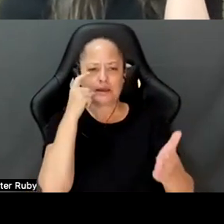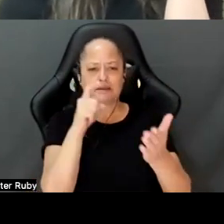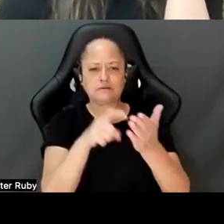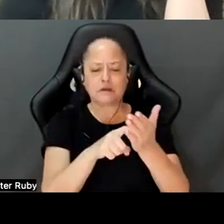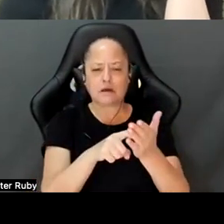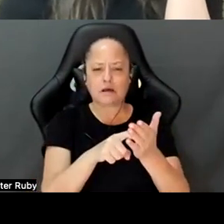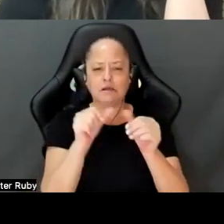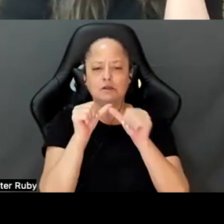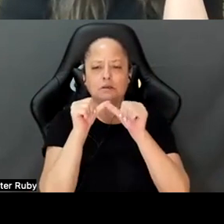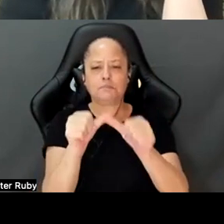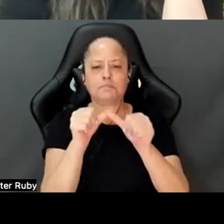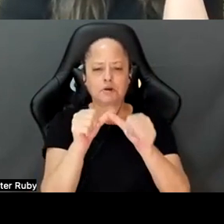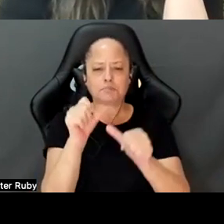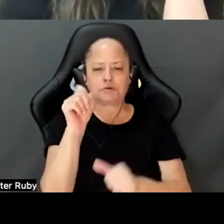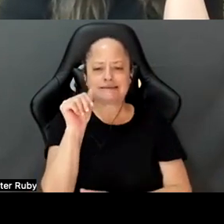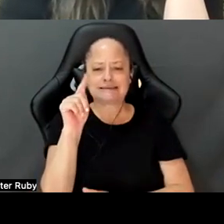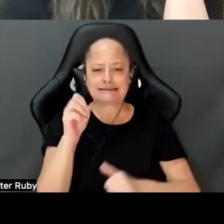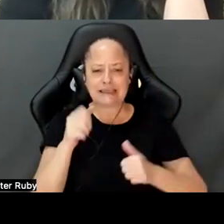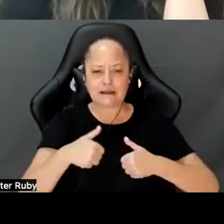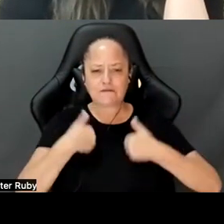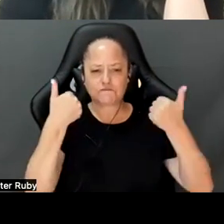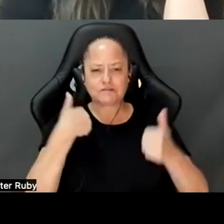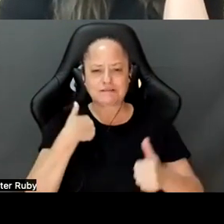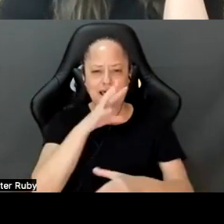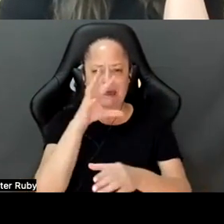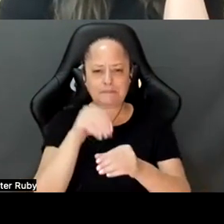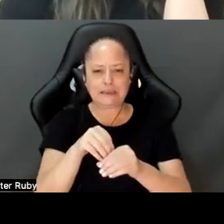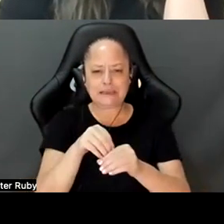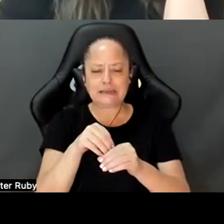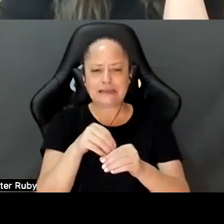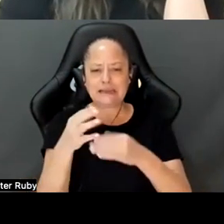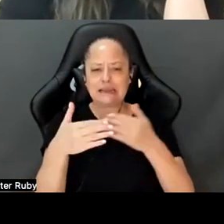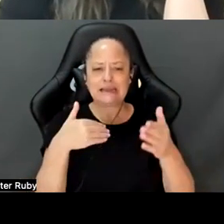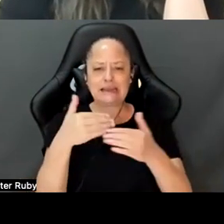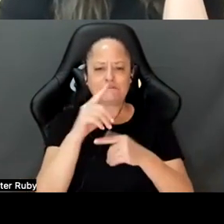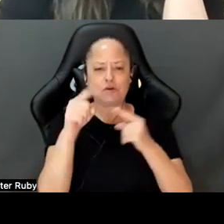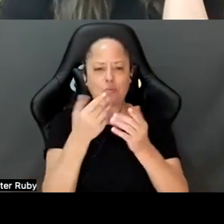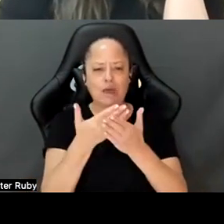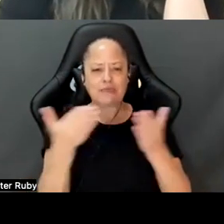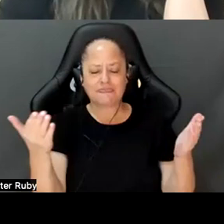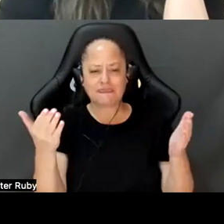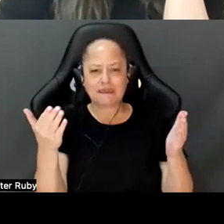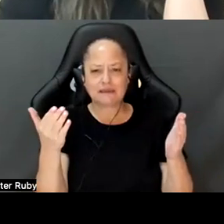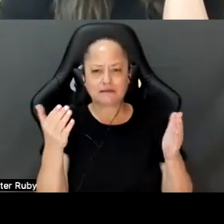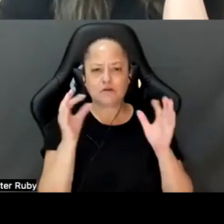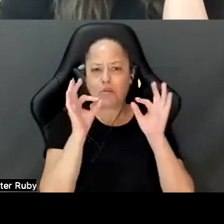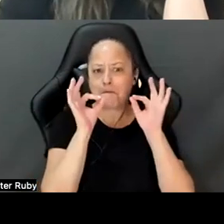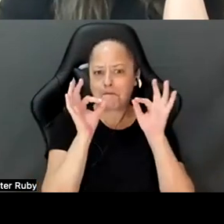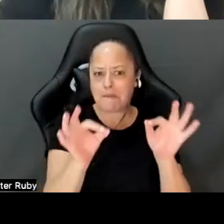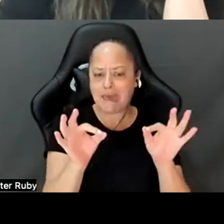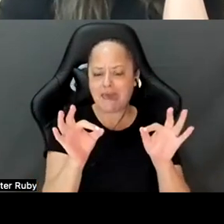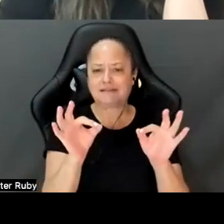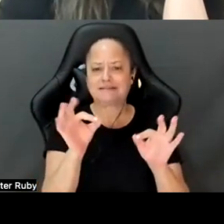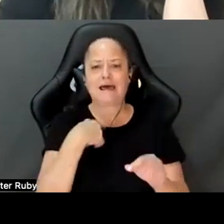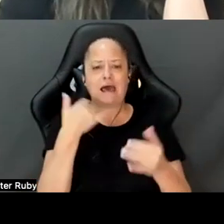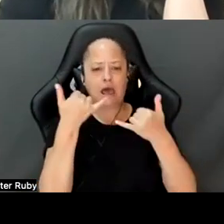like perpetual state of survival I'm in, even when things are going the best they've ever gone. I'm